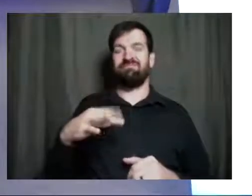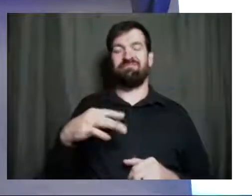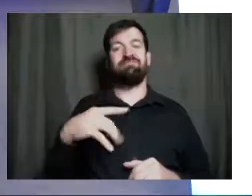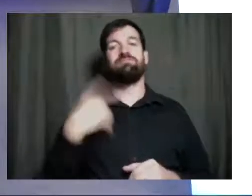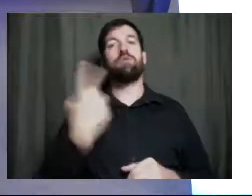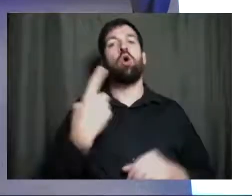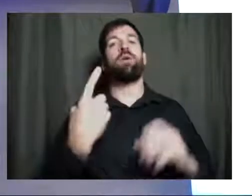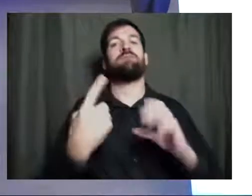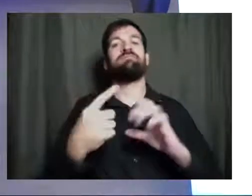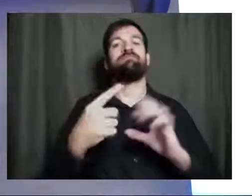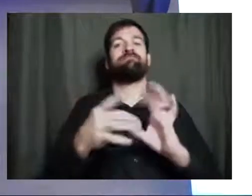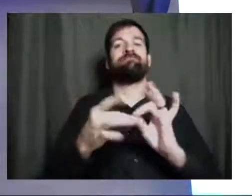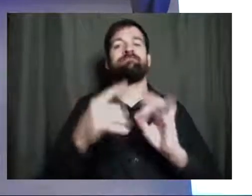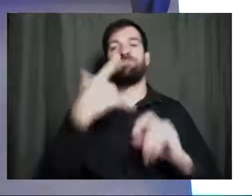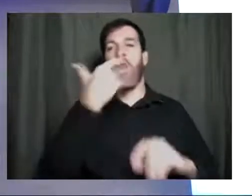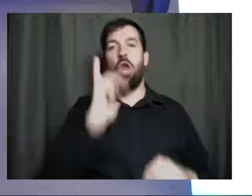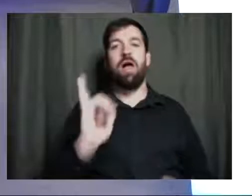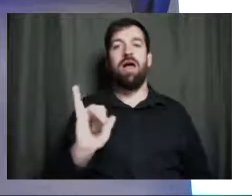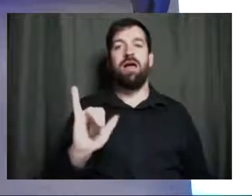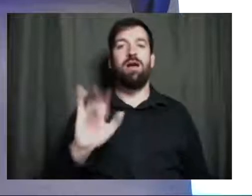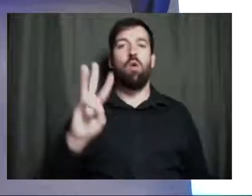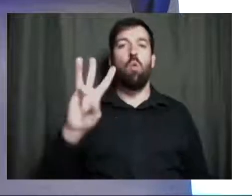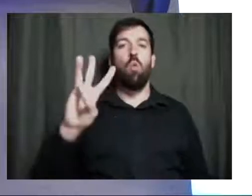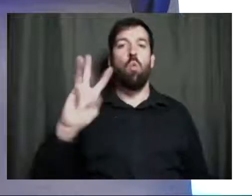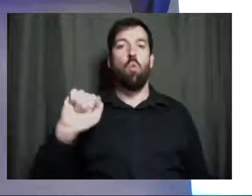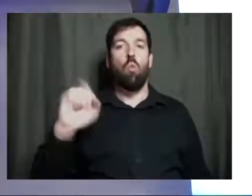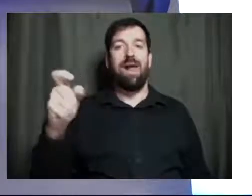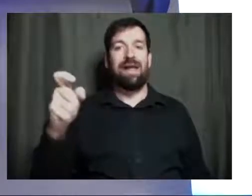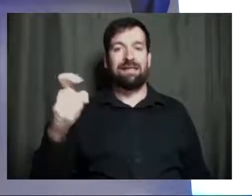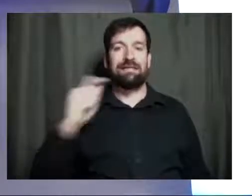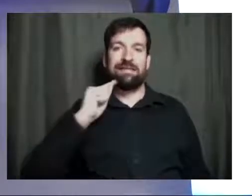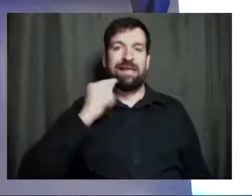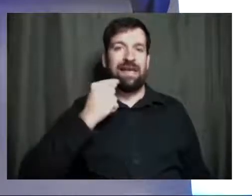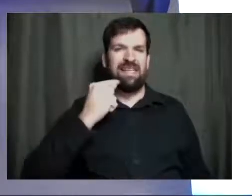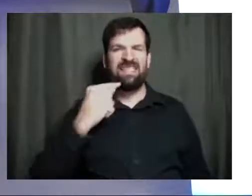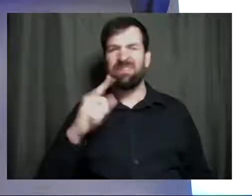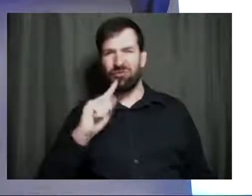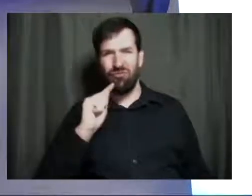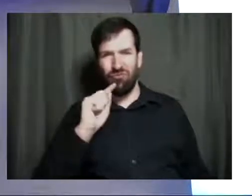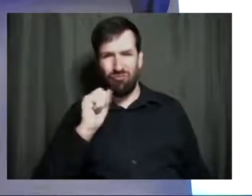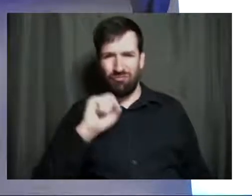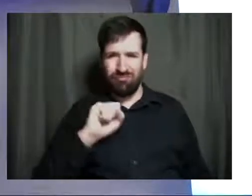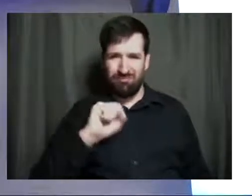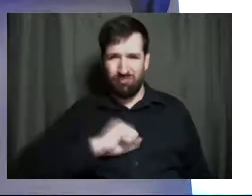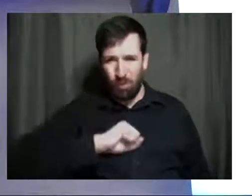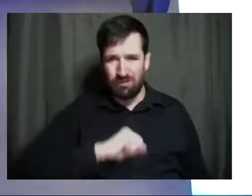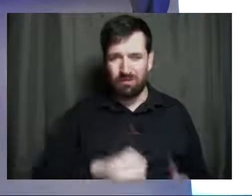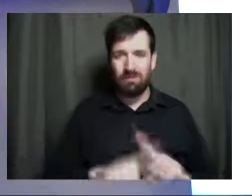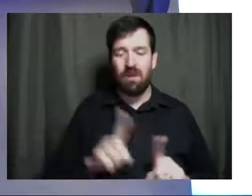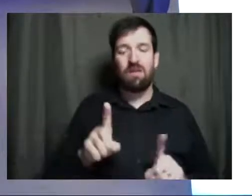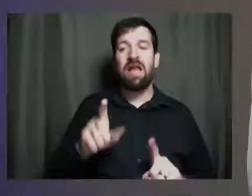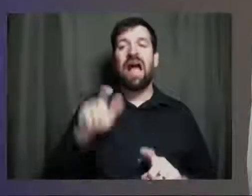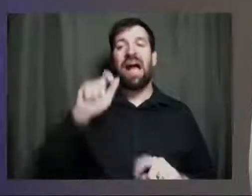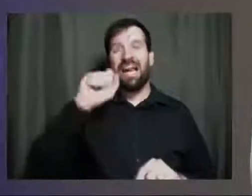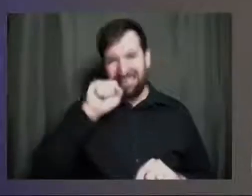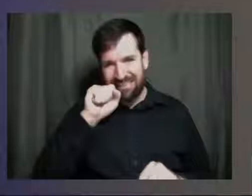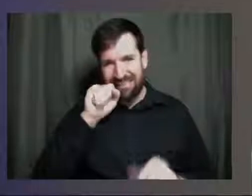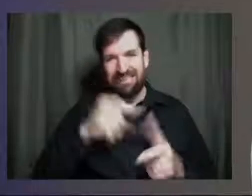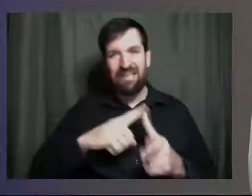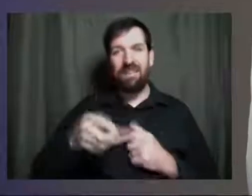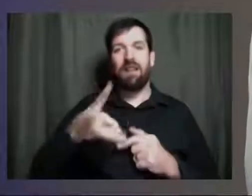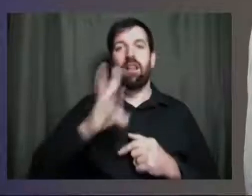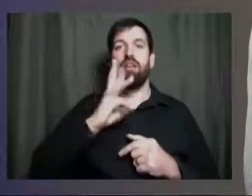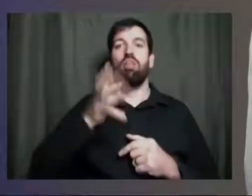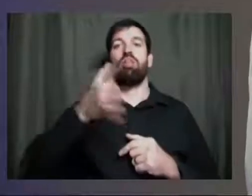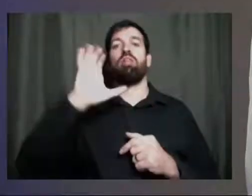kind of like those wax candies that you would bite they're really gross, but you bite the thing off and drink the liquid out of them. Exactly. We have a saying in the